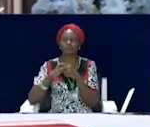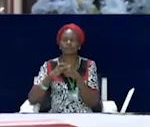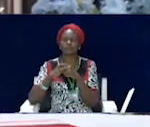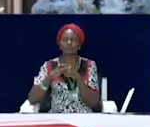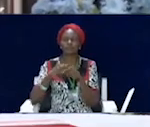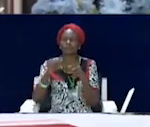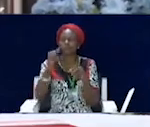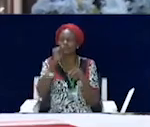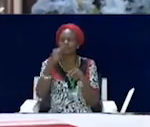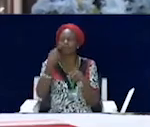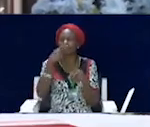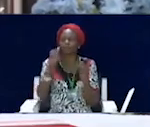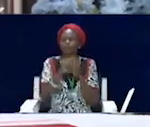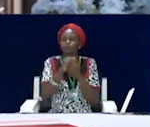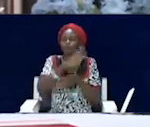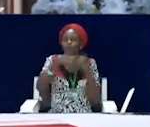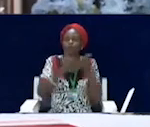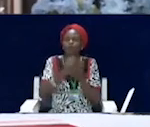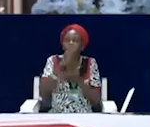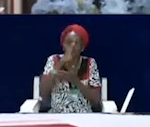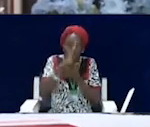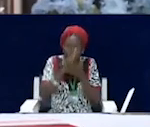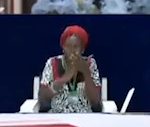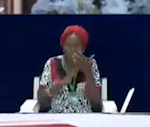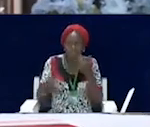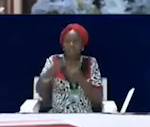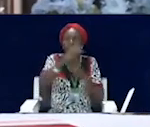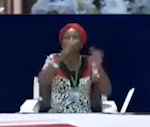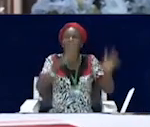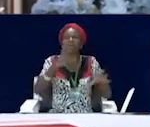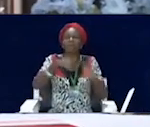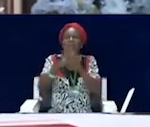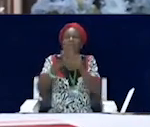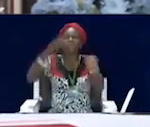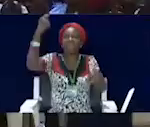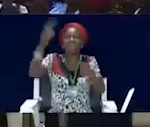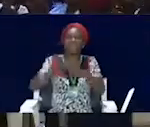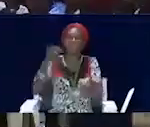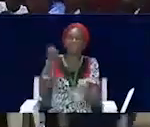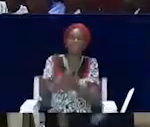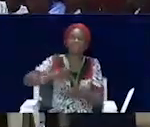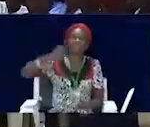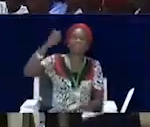I'm saying with all humility, you are blessed.